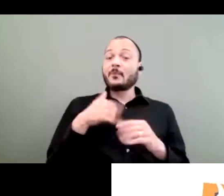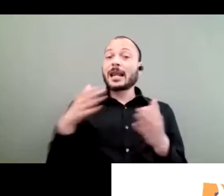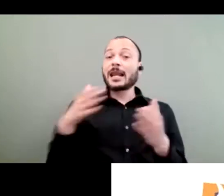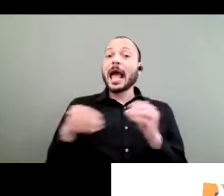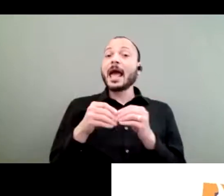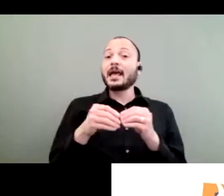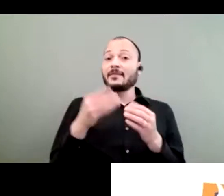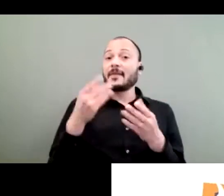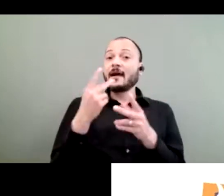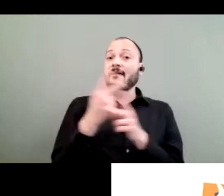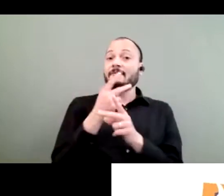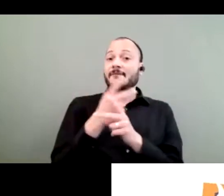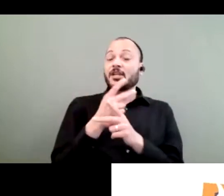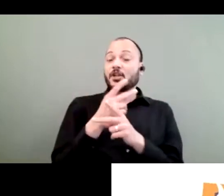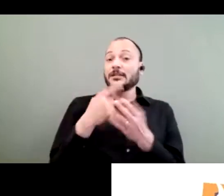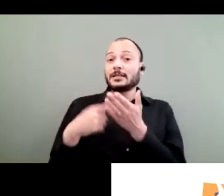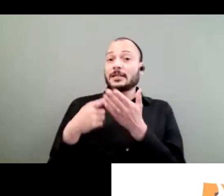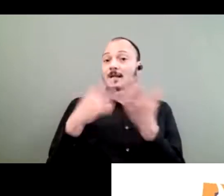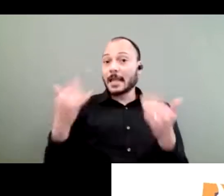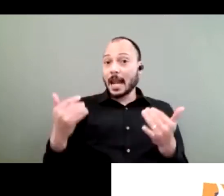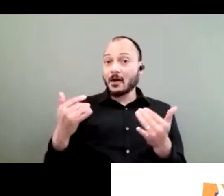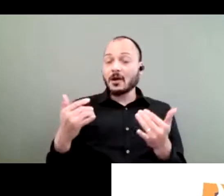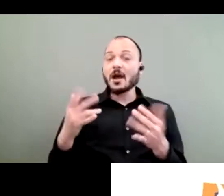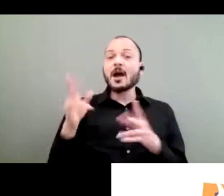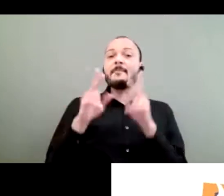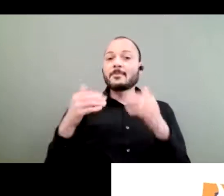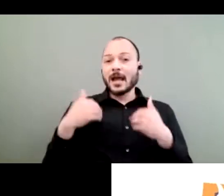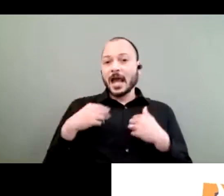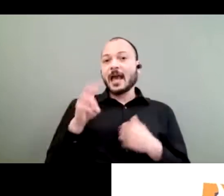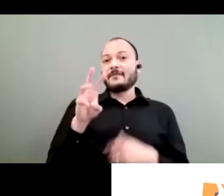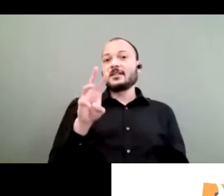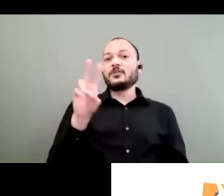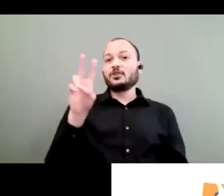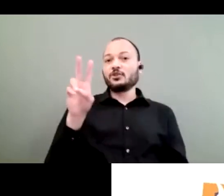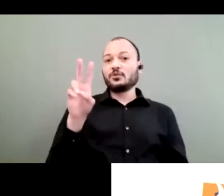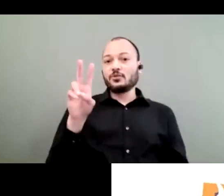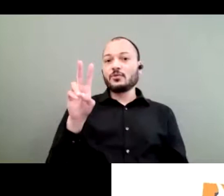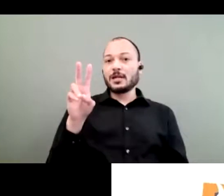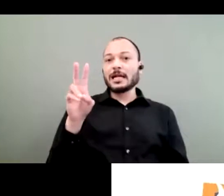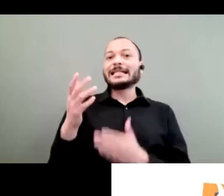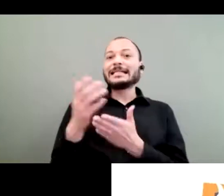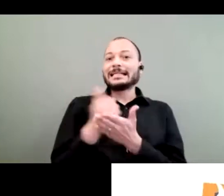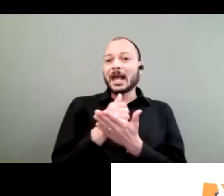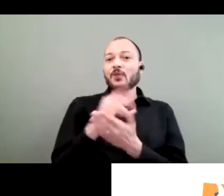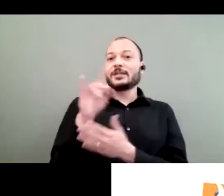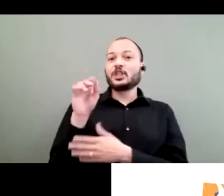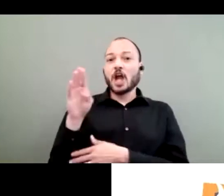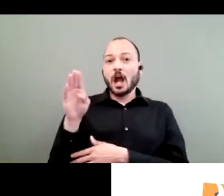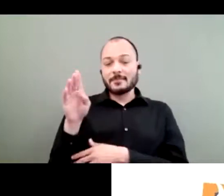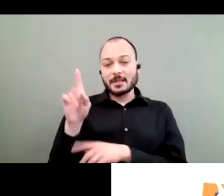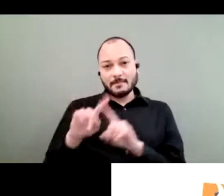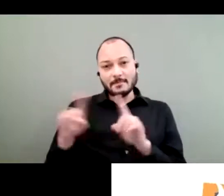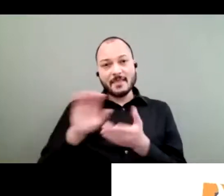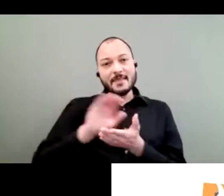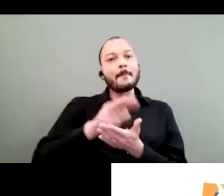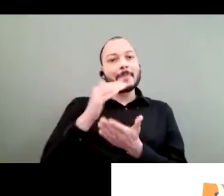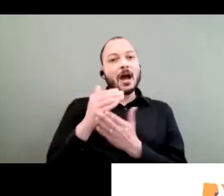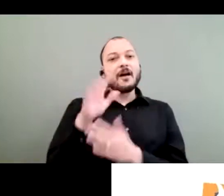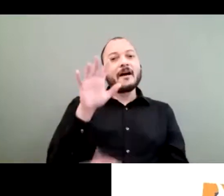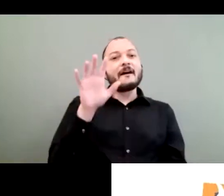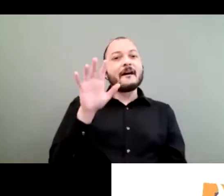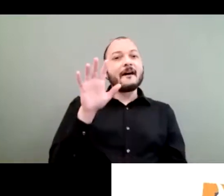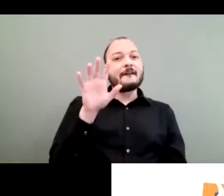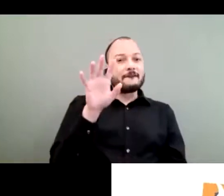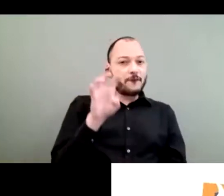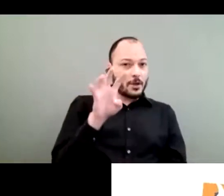we're discussing right now are for people who have W-2 salaried jobs, but the amount is